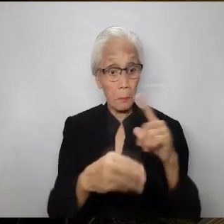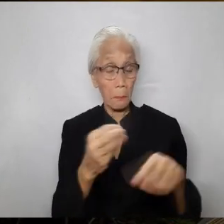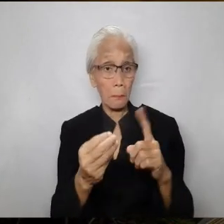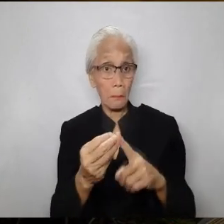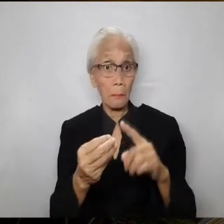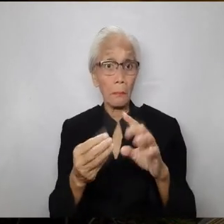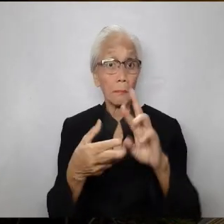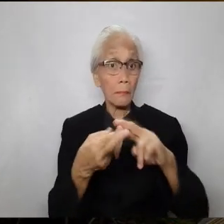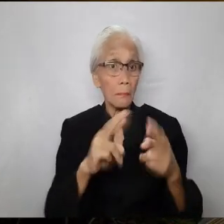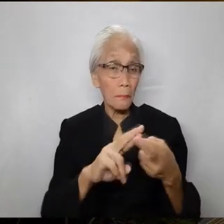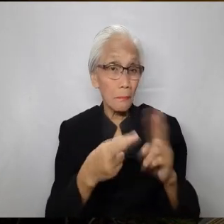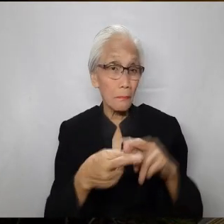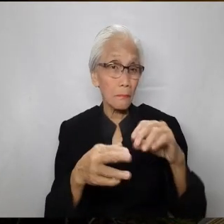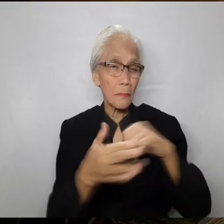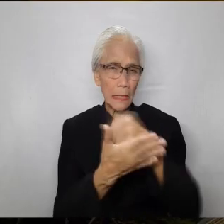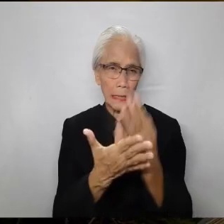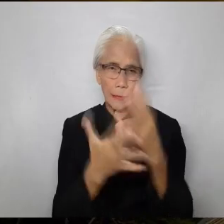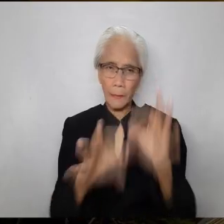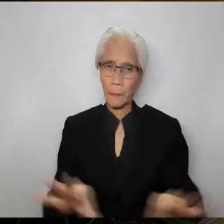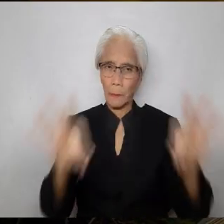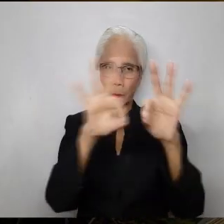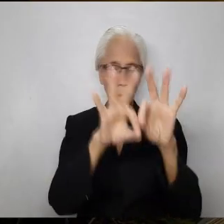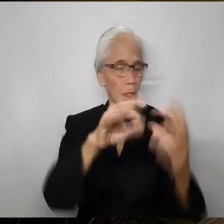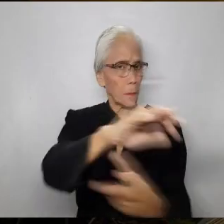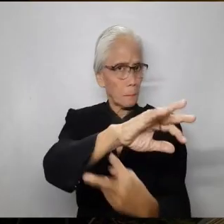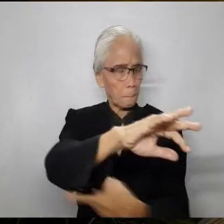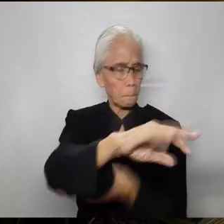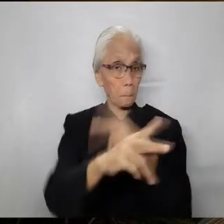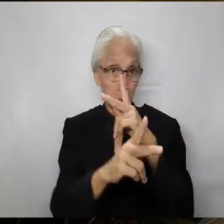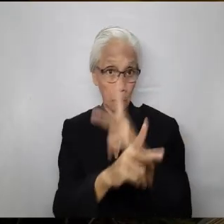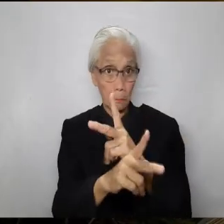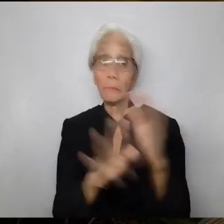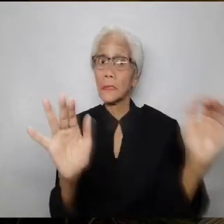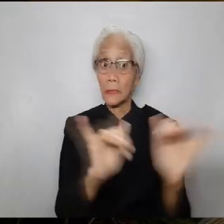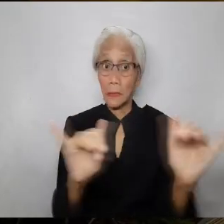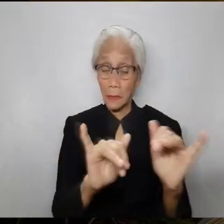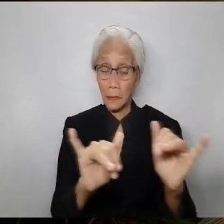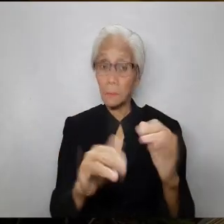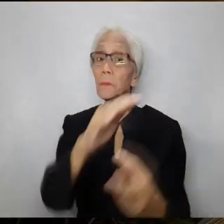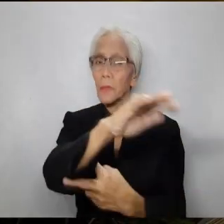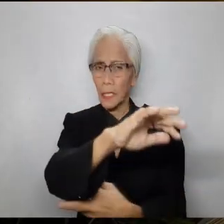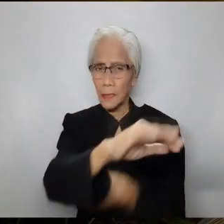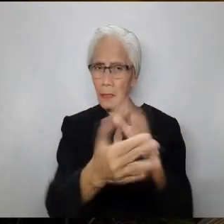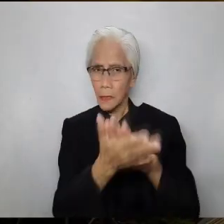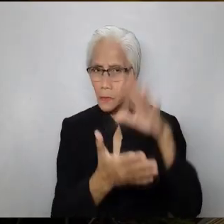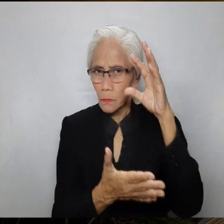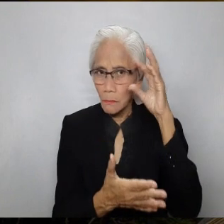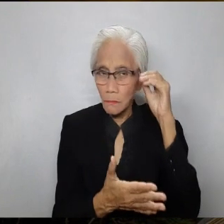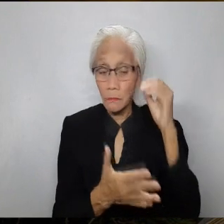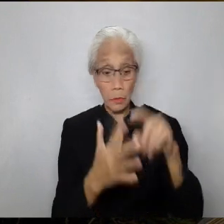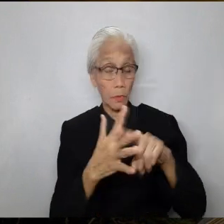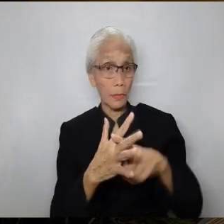discussing in our basic course on relationships some important bridges to keep as well as bridges to